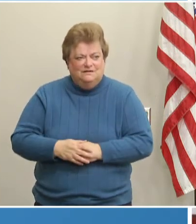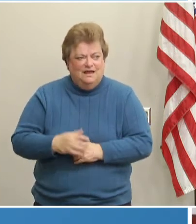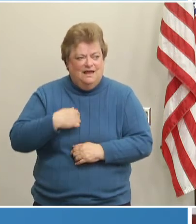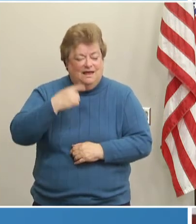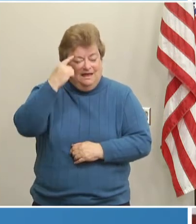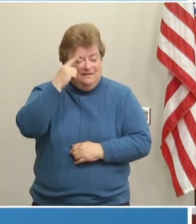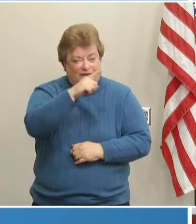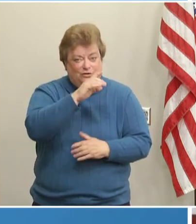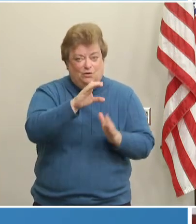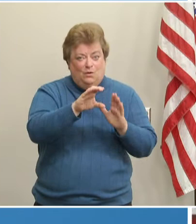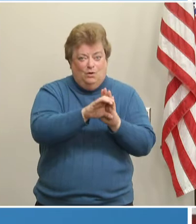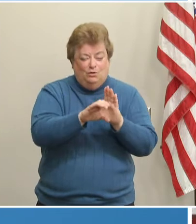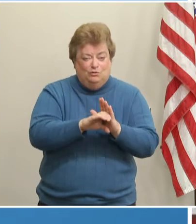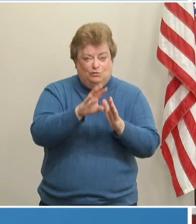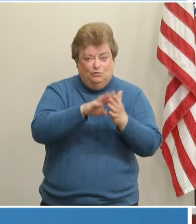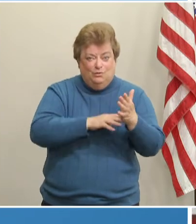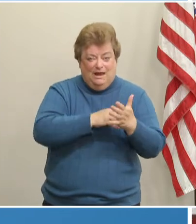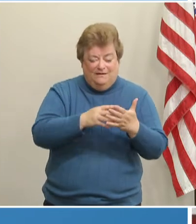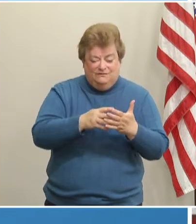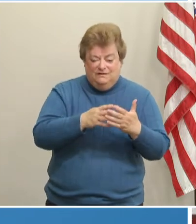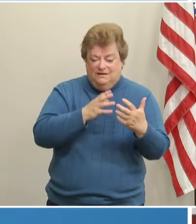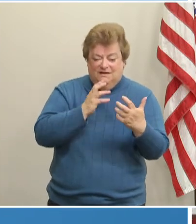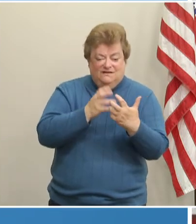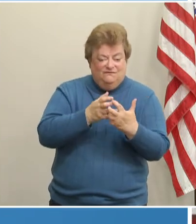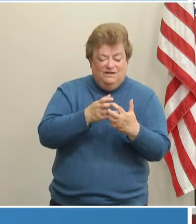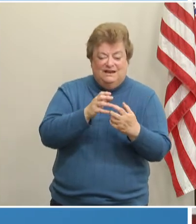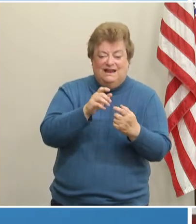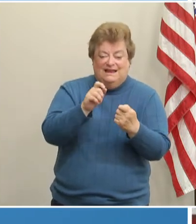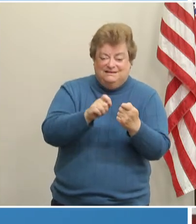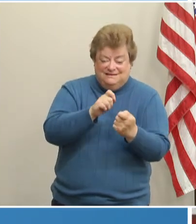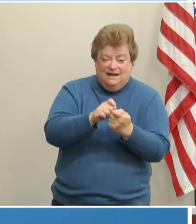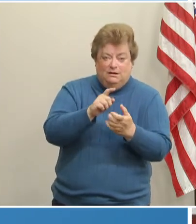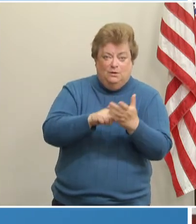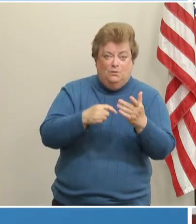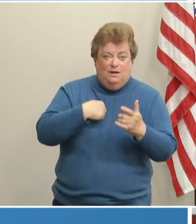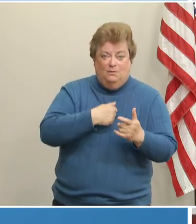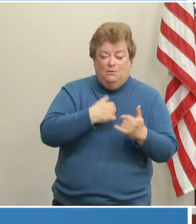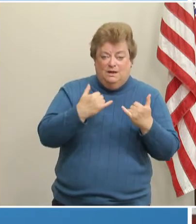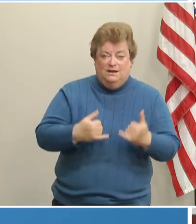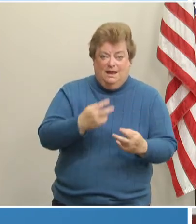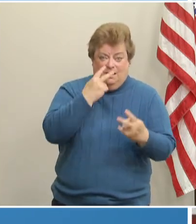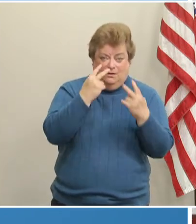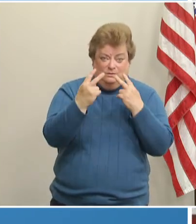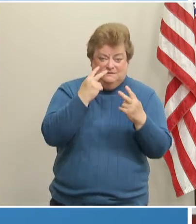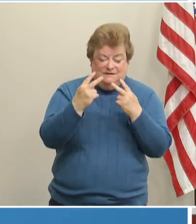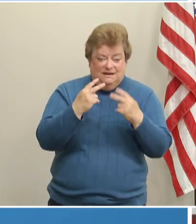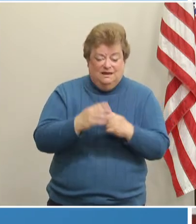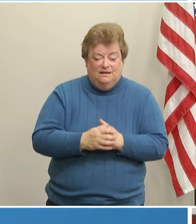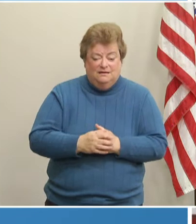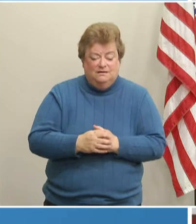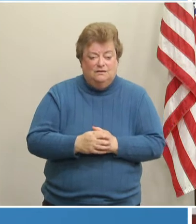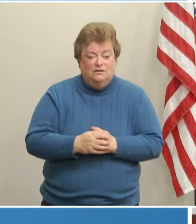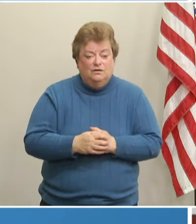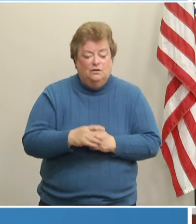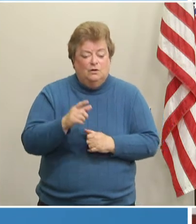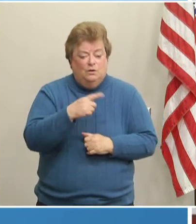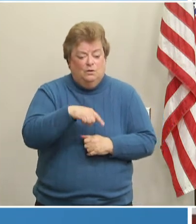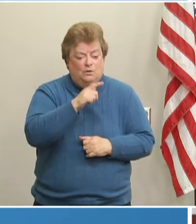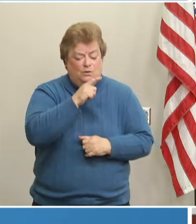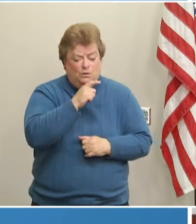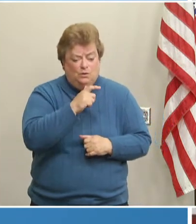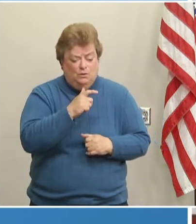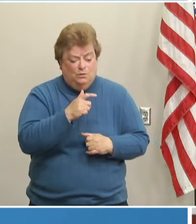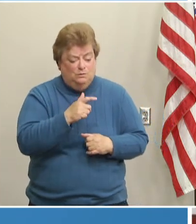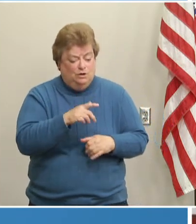graphics fit exactly what we're seeing, in that all of the eligible people early on who